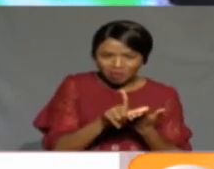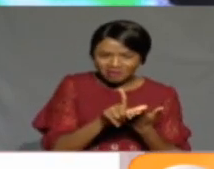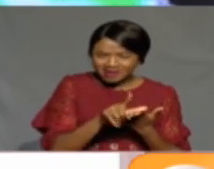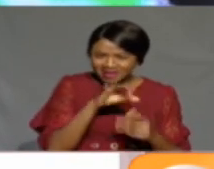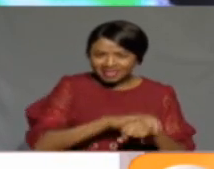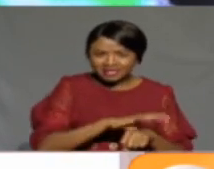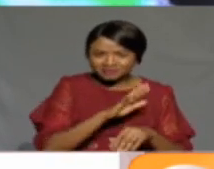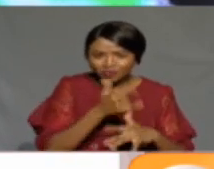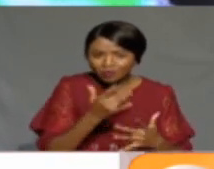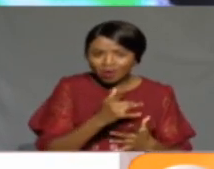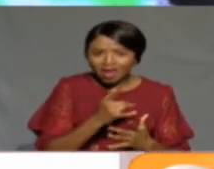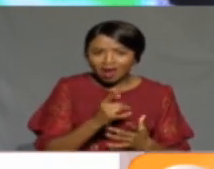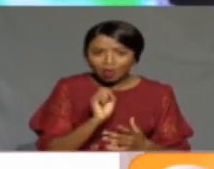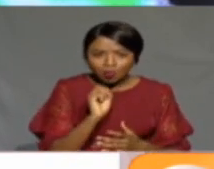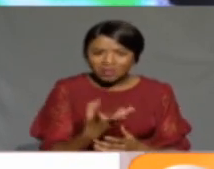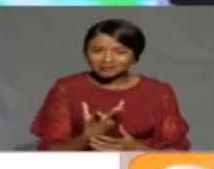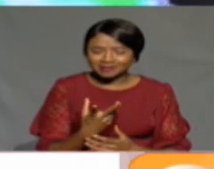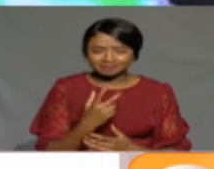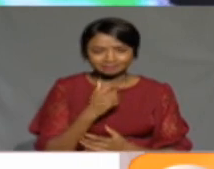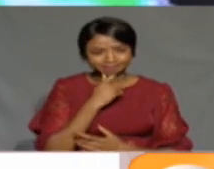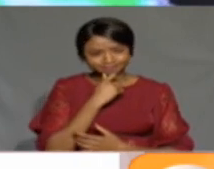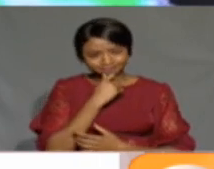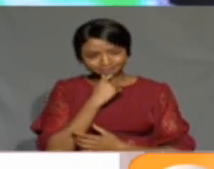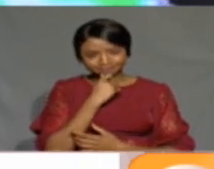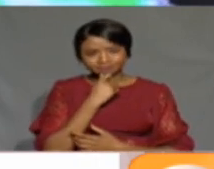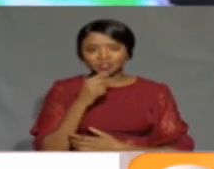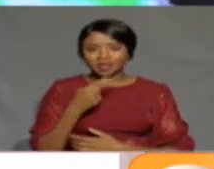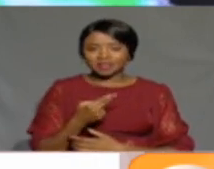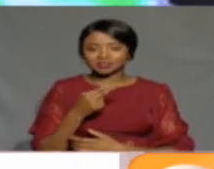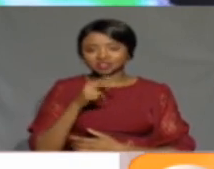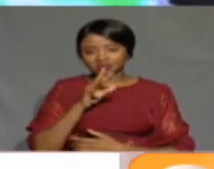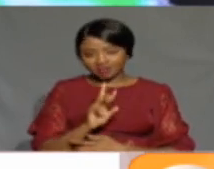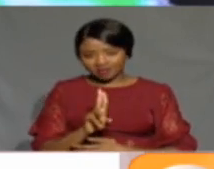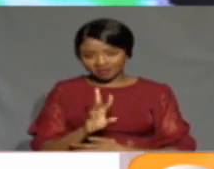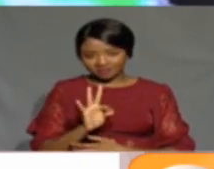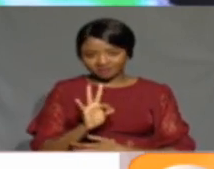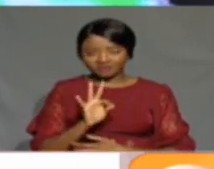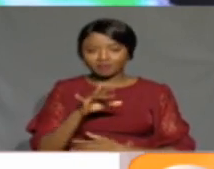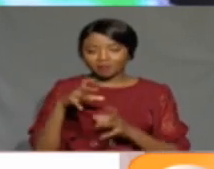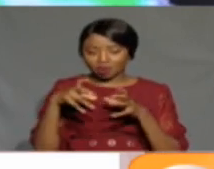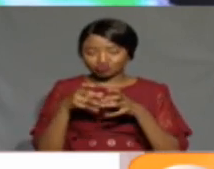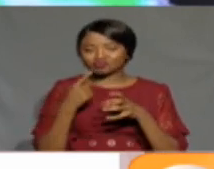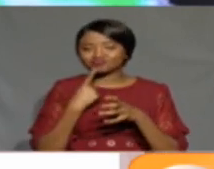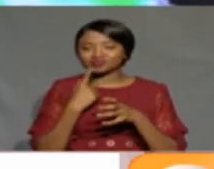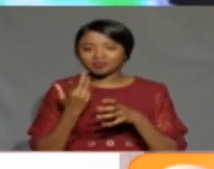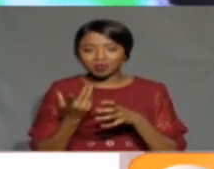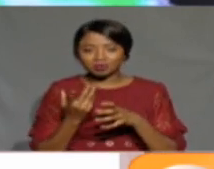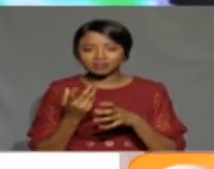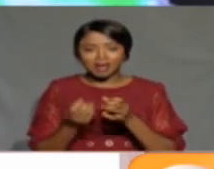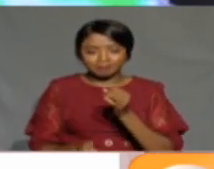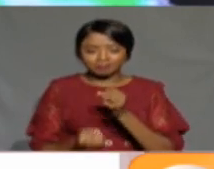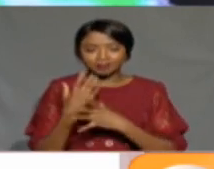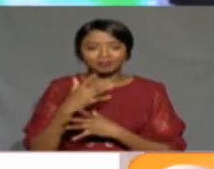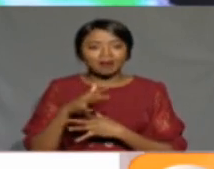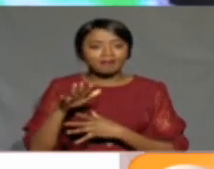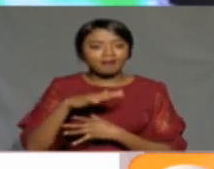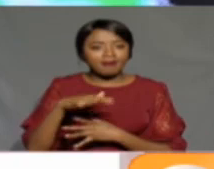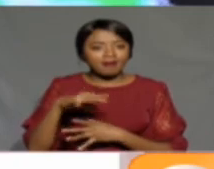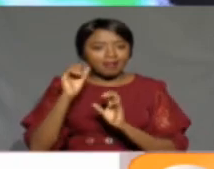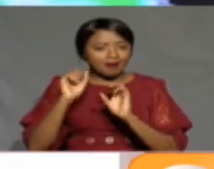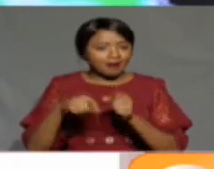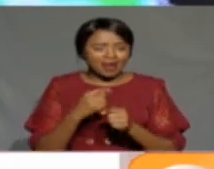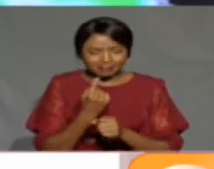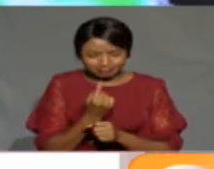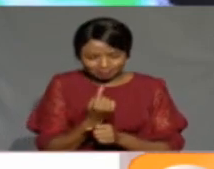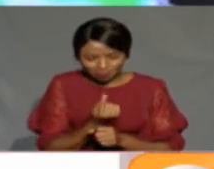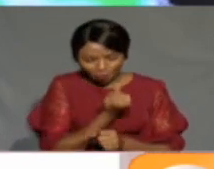platform. Well, this is what HF Group says the future of the banking industry lies, and has launched a platform for